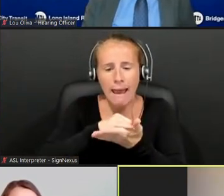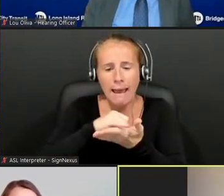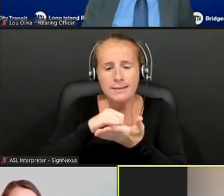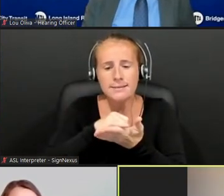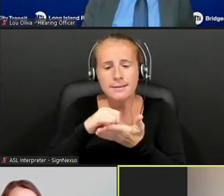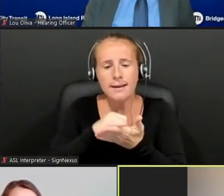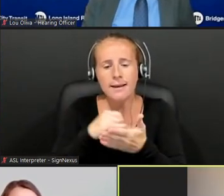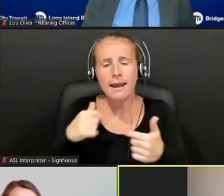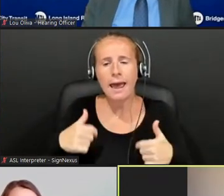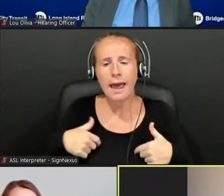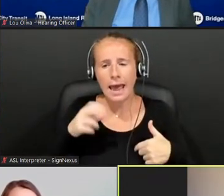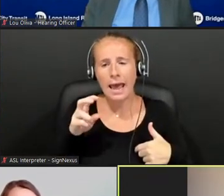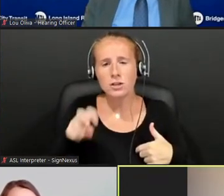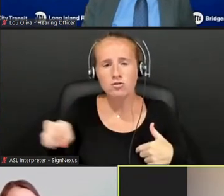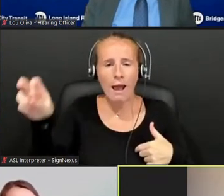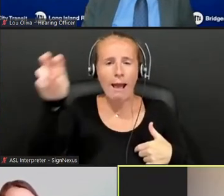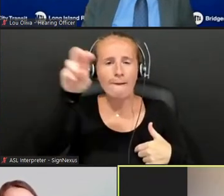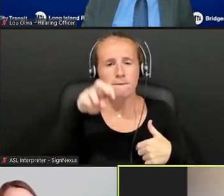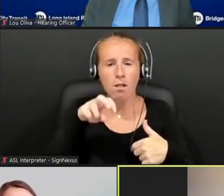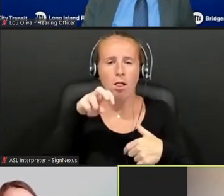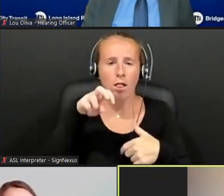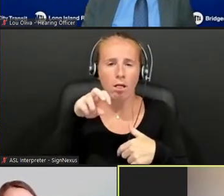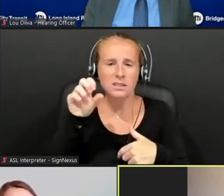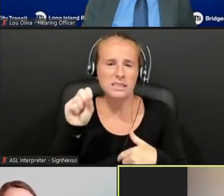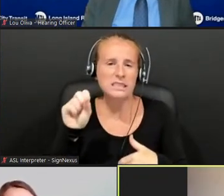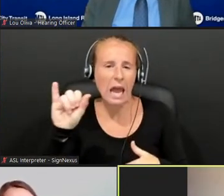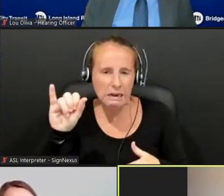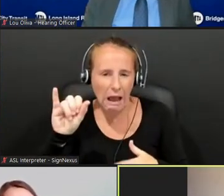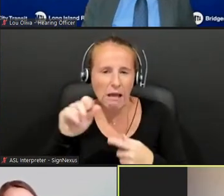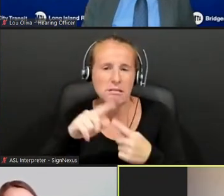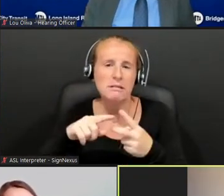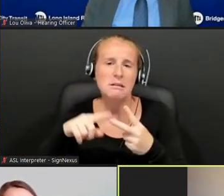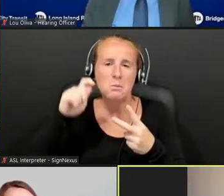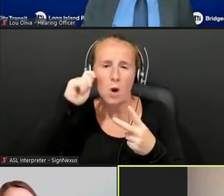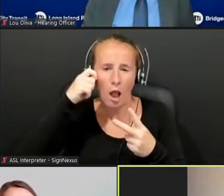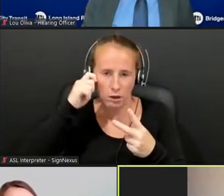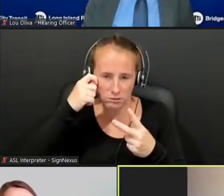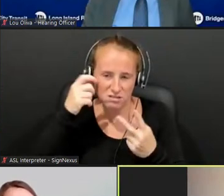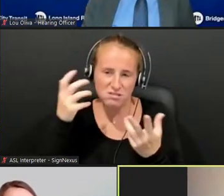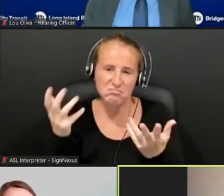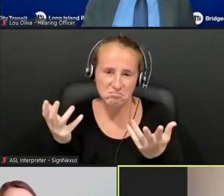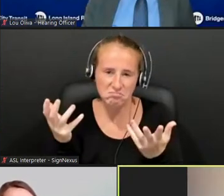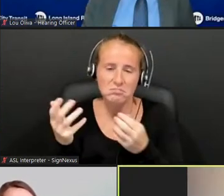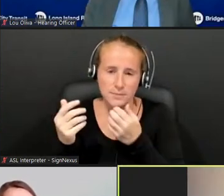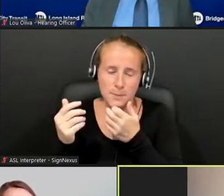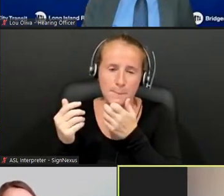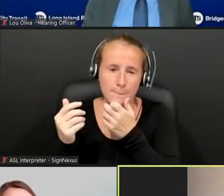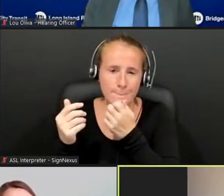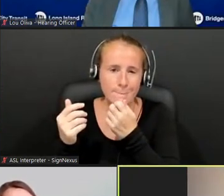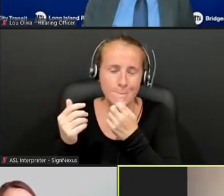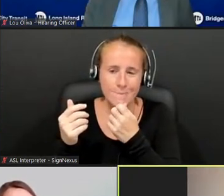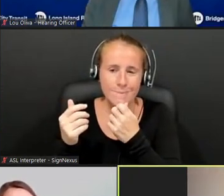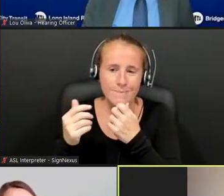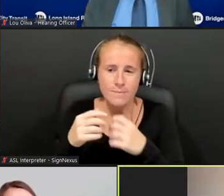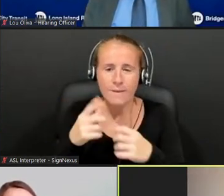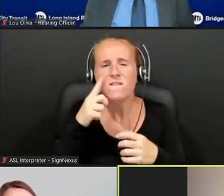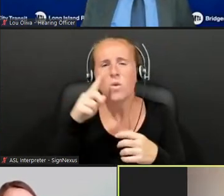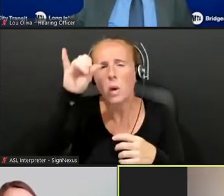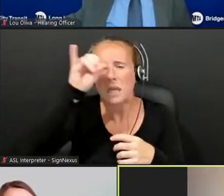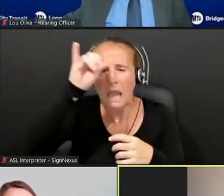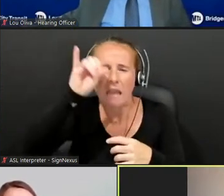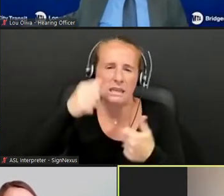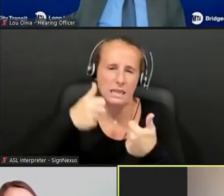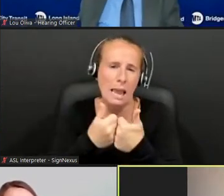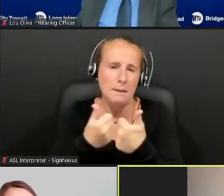and I travel through Staten Island and the Bronx not just uh for Yankee games